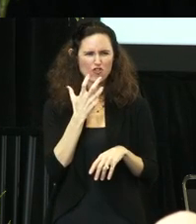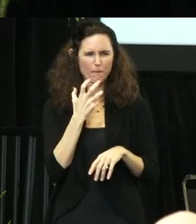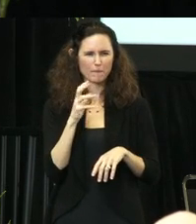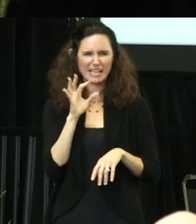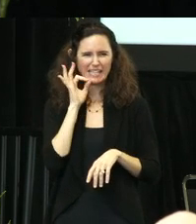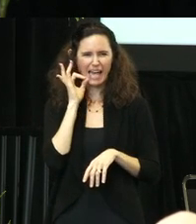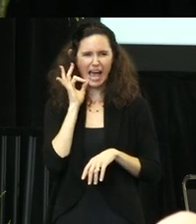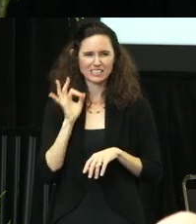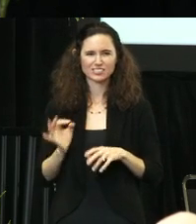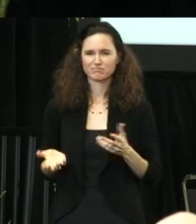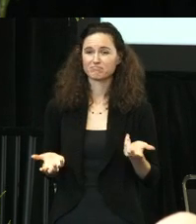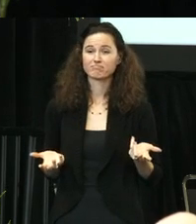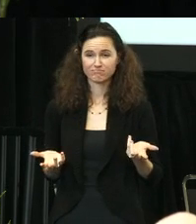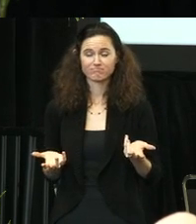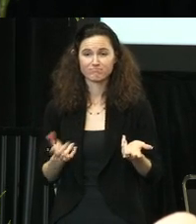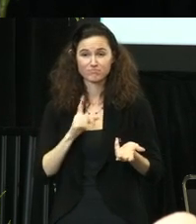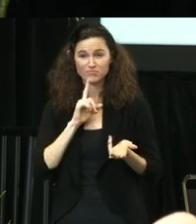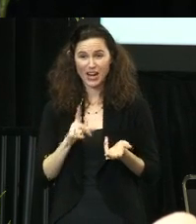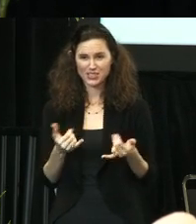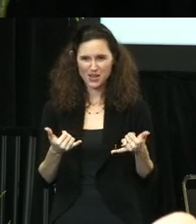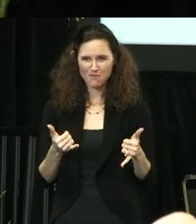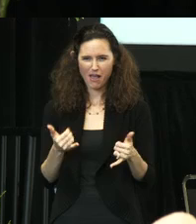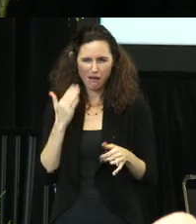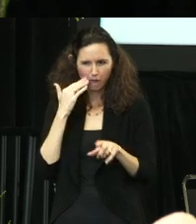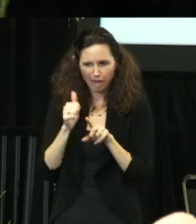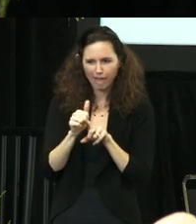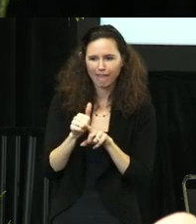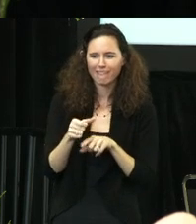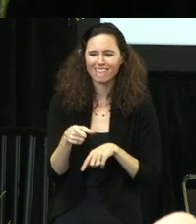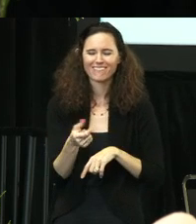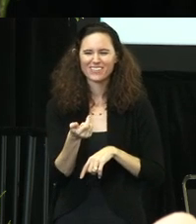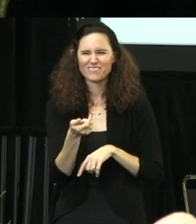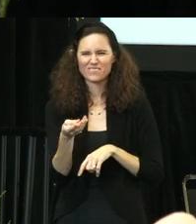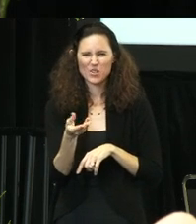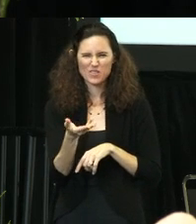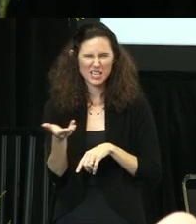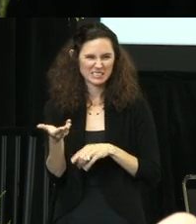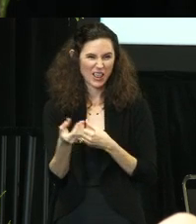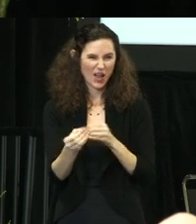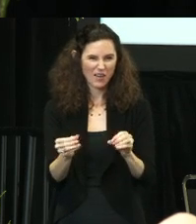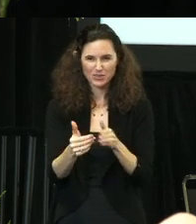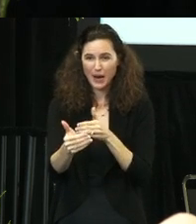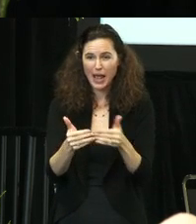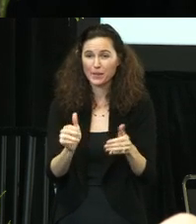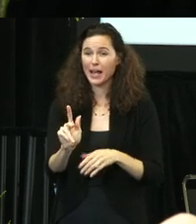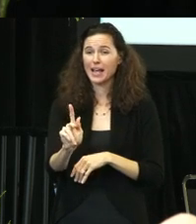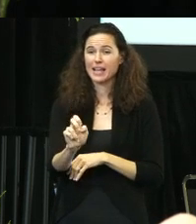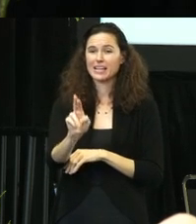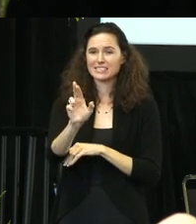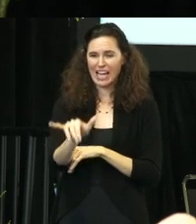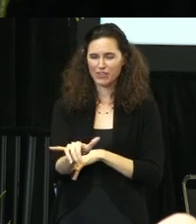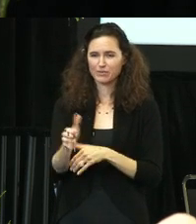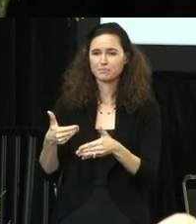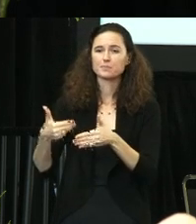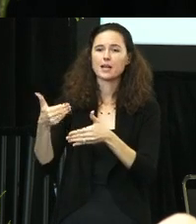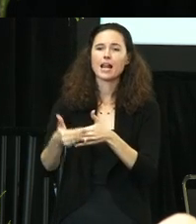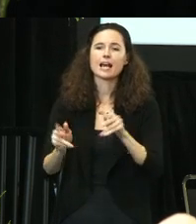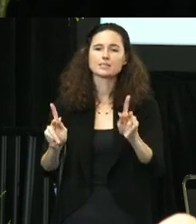know. We've actually played a few pranks on her in the office with Grumpy Cat, but that's Carrie Henderson. And our next person,